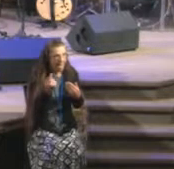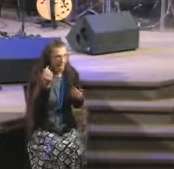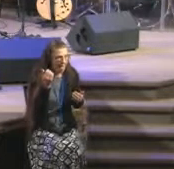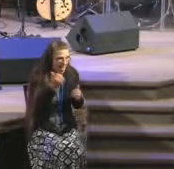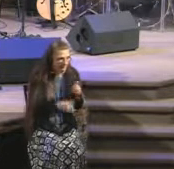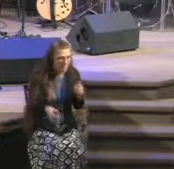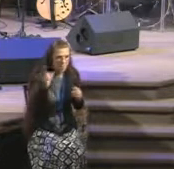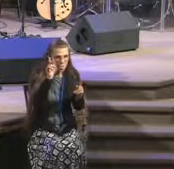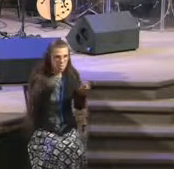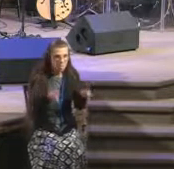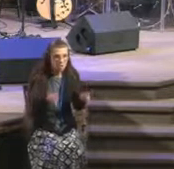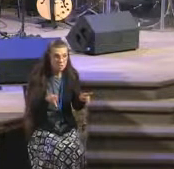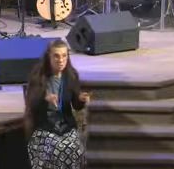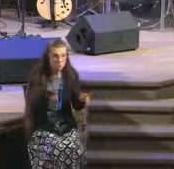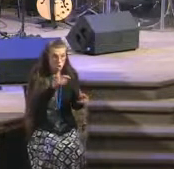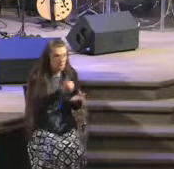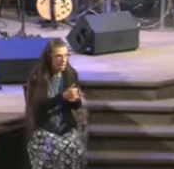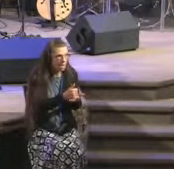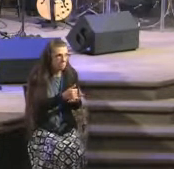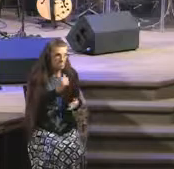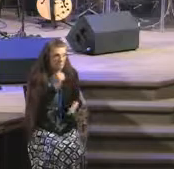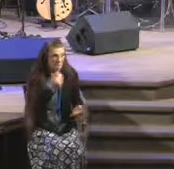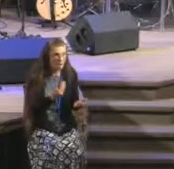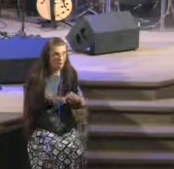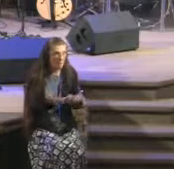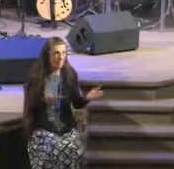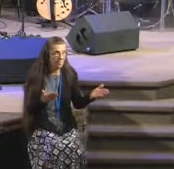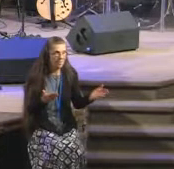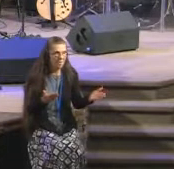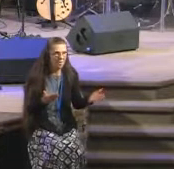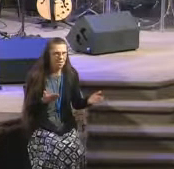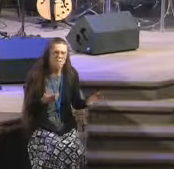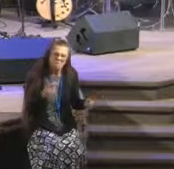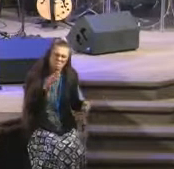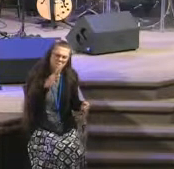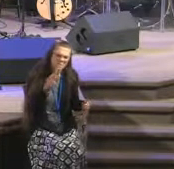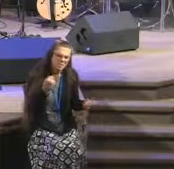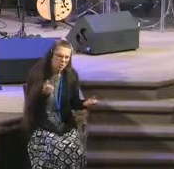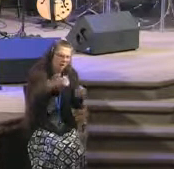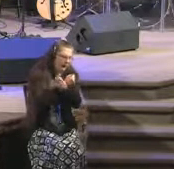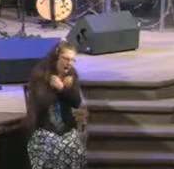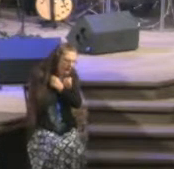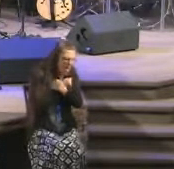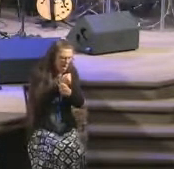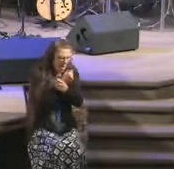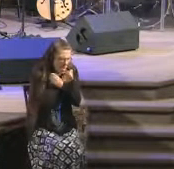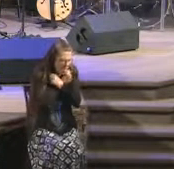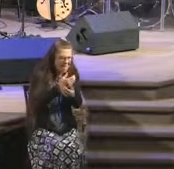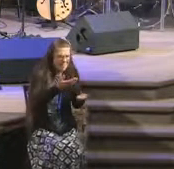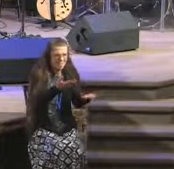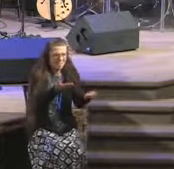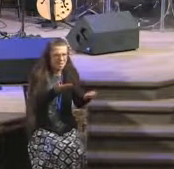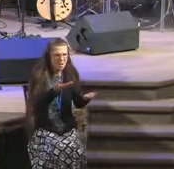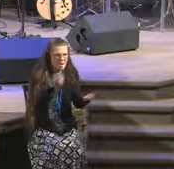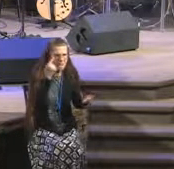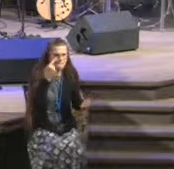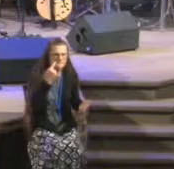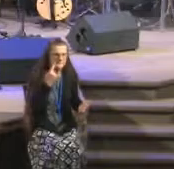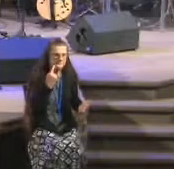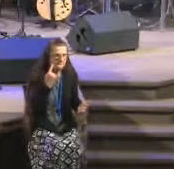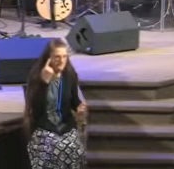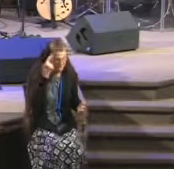helped. And so I want you to be sure and not only hug and love on them, but you need to tell